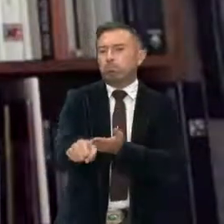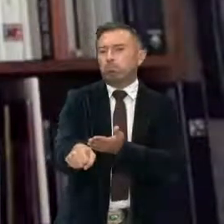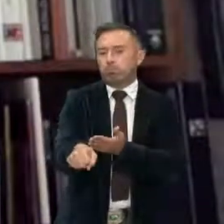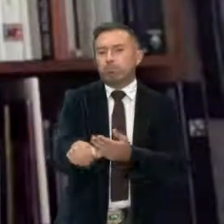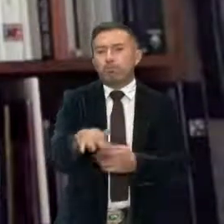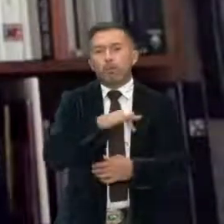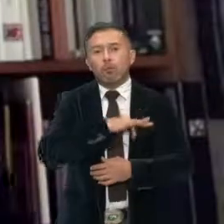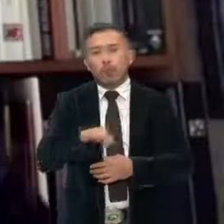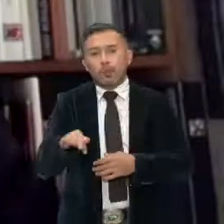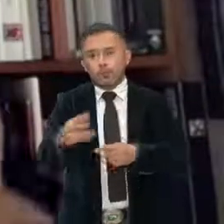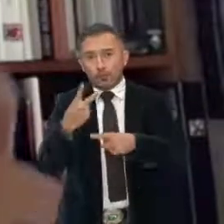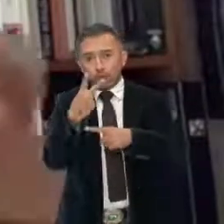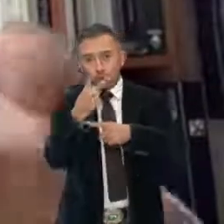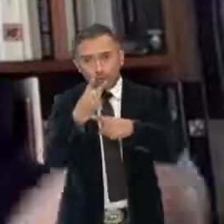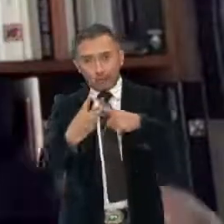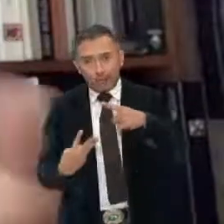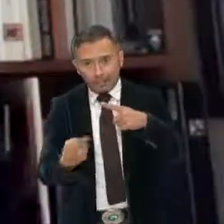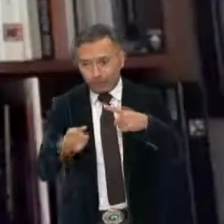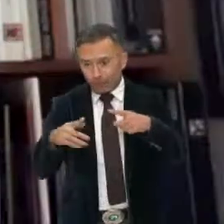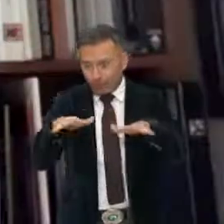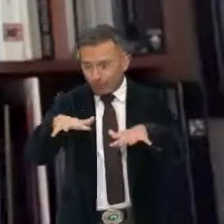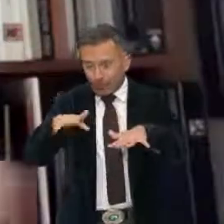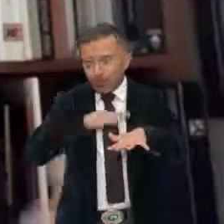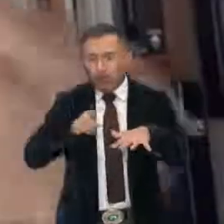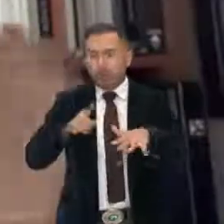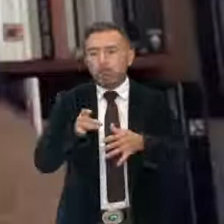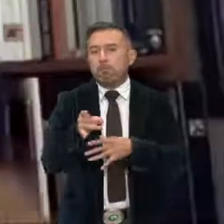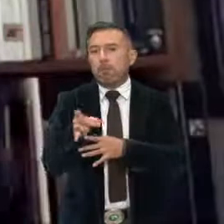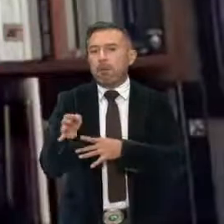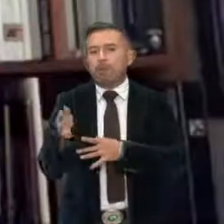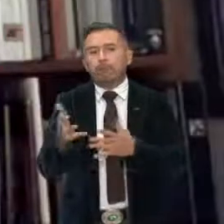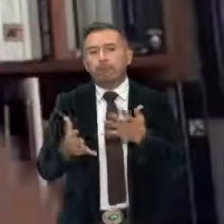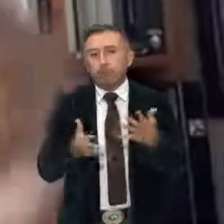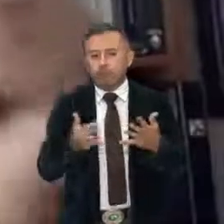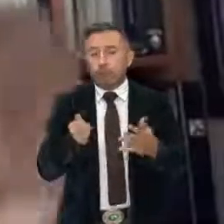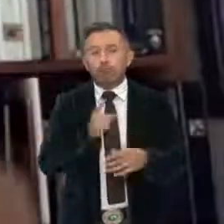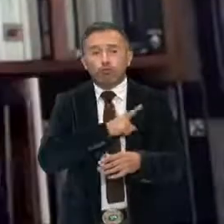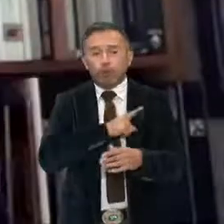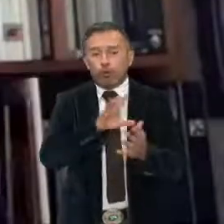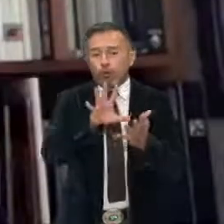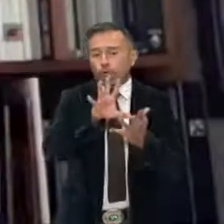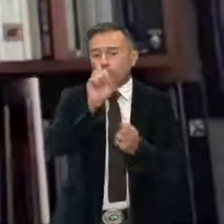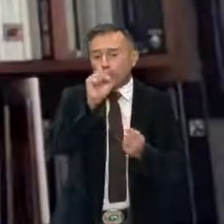majority to eliminate the option of the 2/3 that are going to break